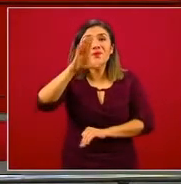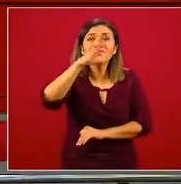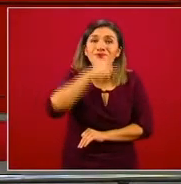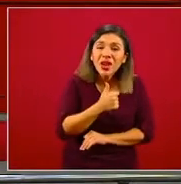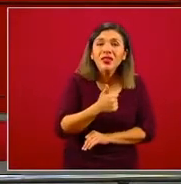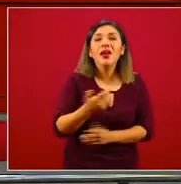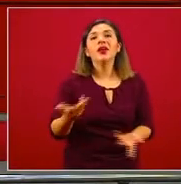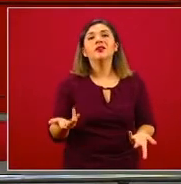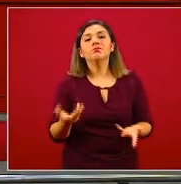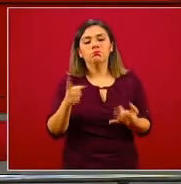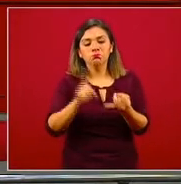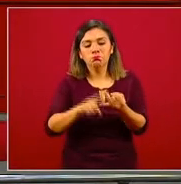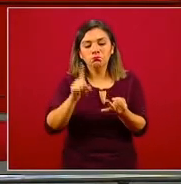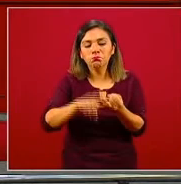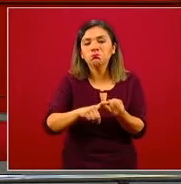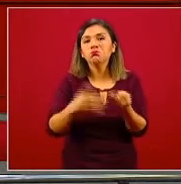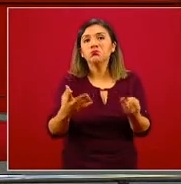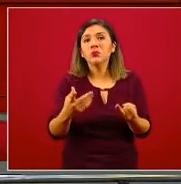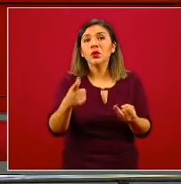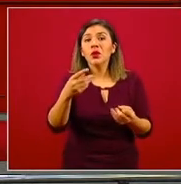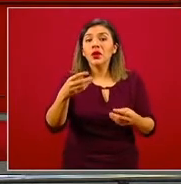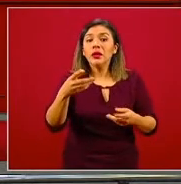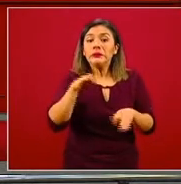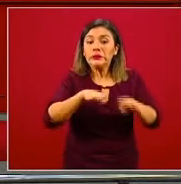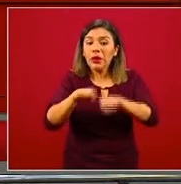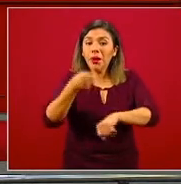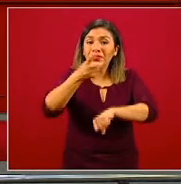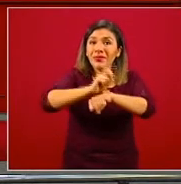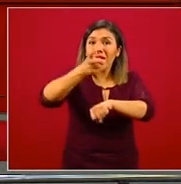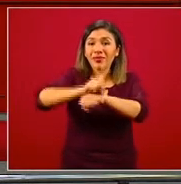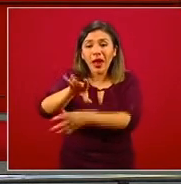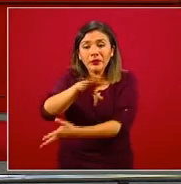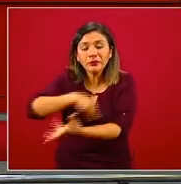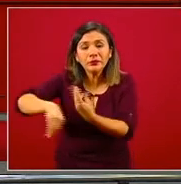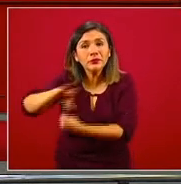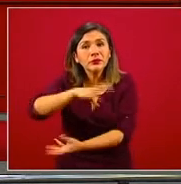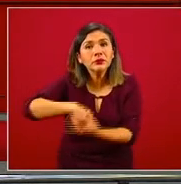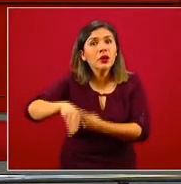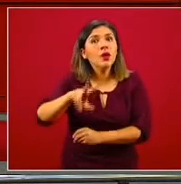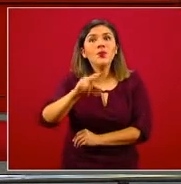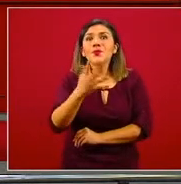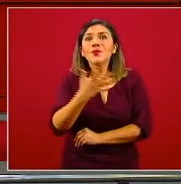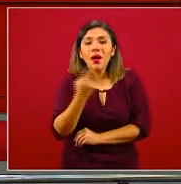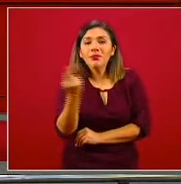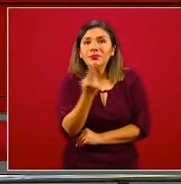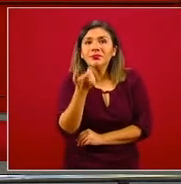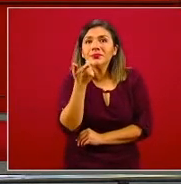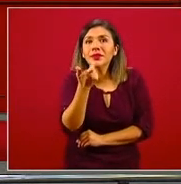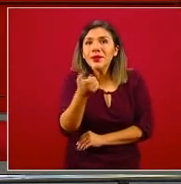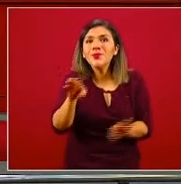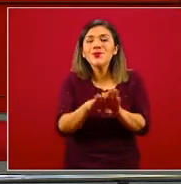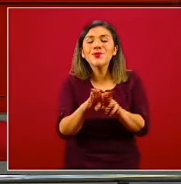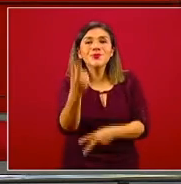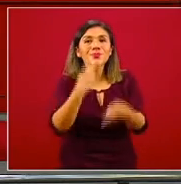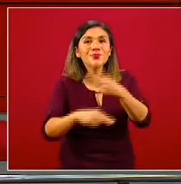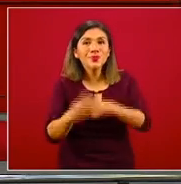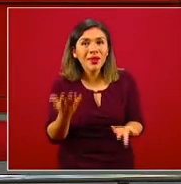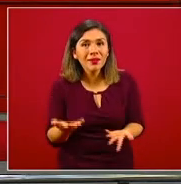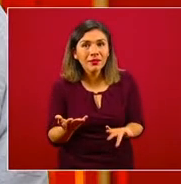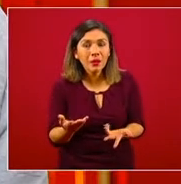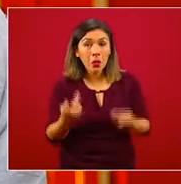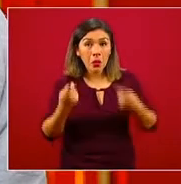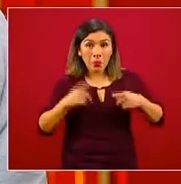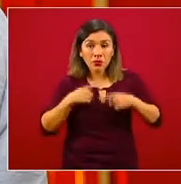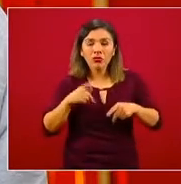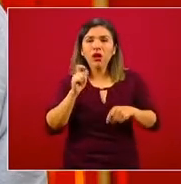this entails not being able to go to work. For example, people who live hand to mouth and they don't have a fixed